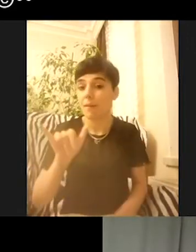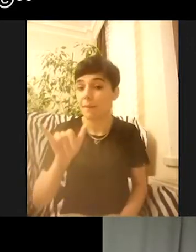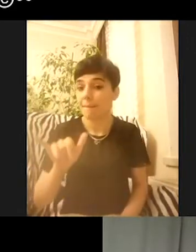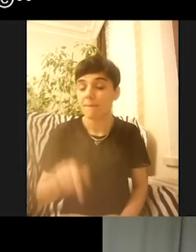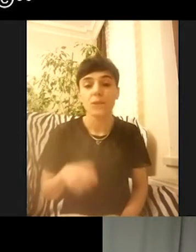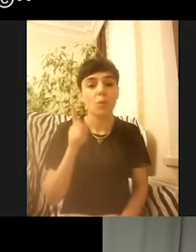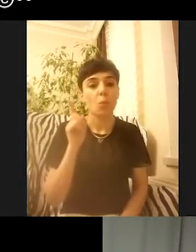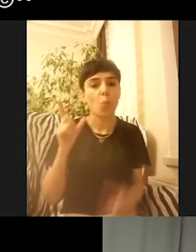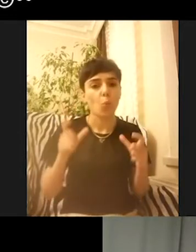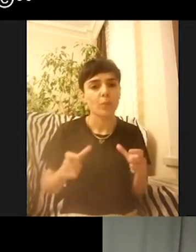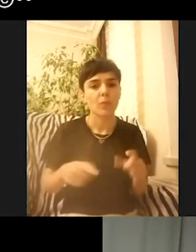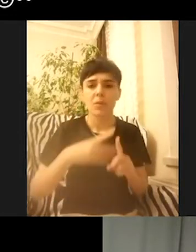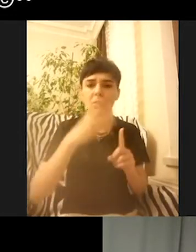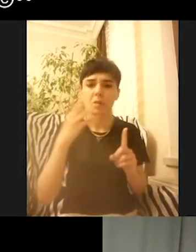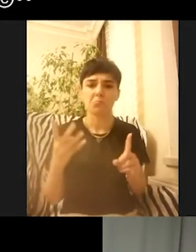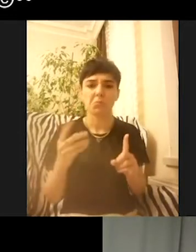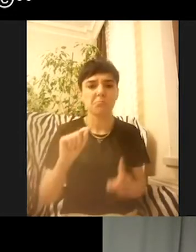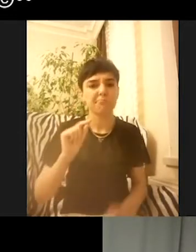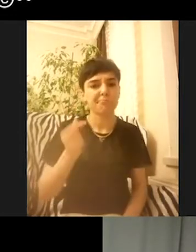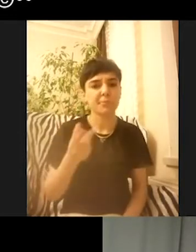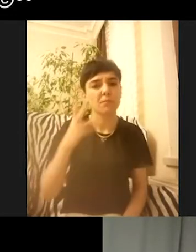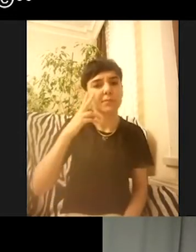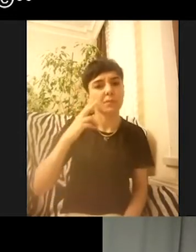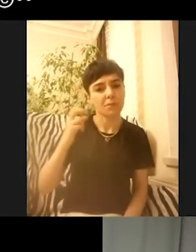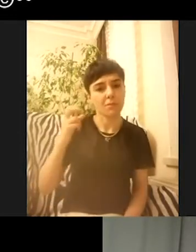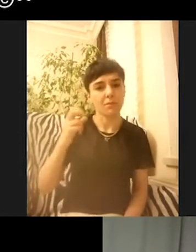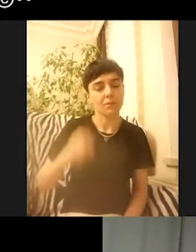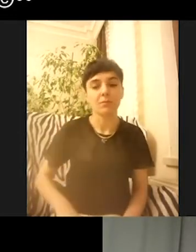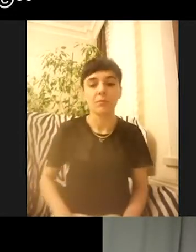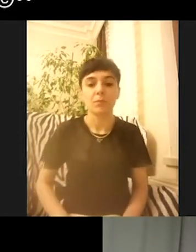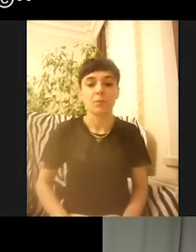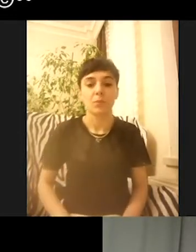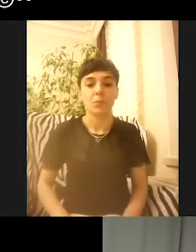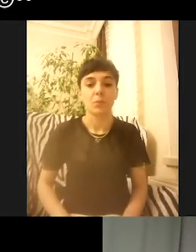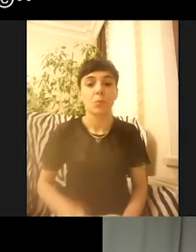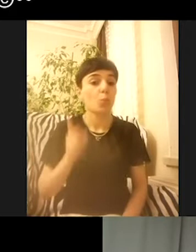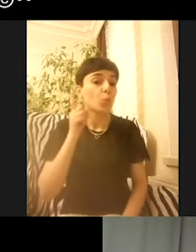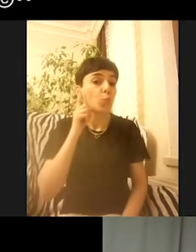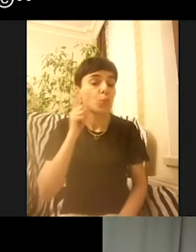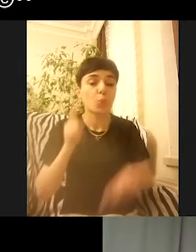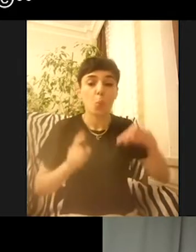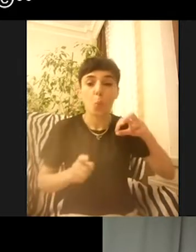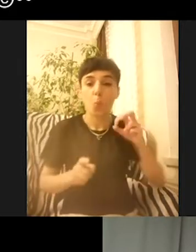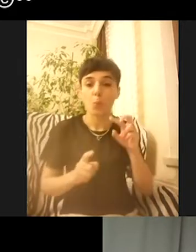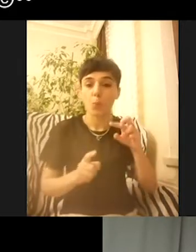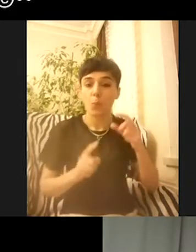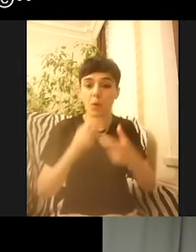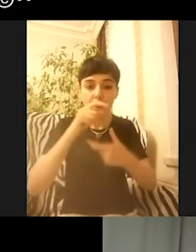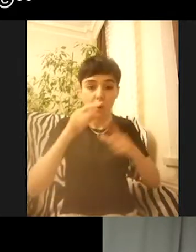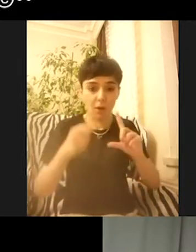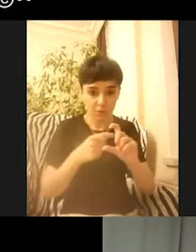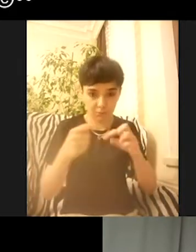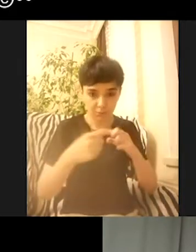Turks. As a result of anti-Semitism and xenophobia, Turkey deviated from the EU harmonization